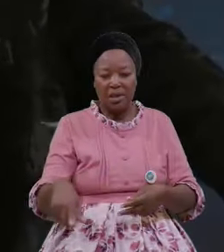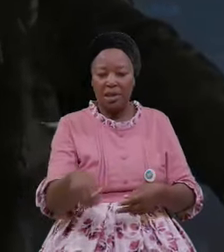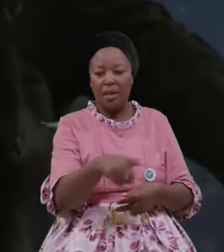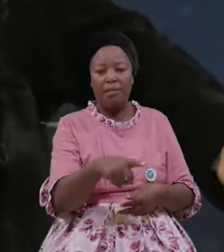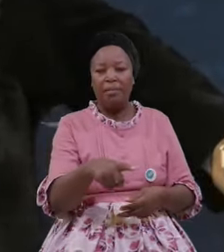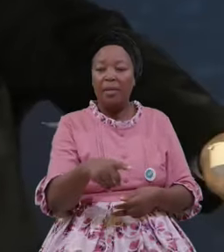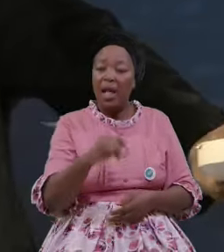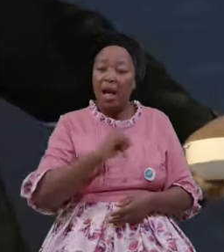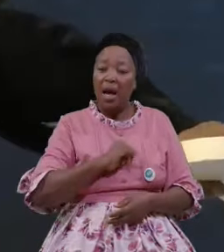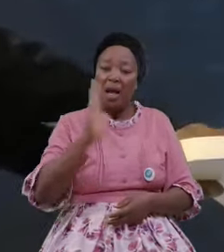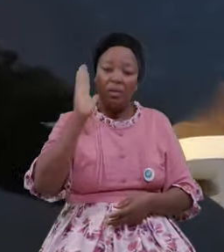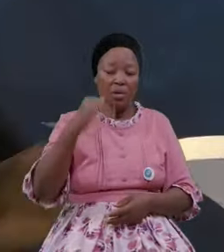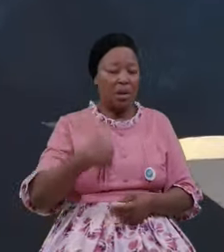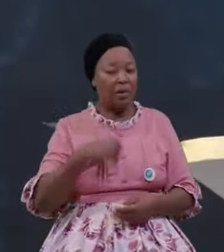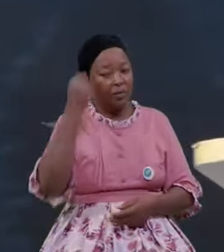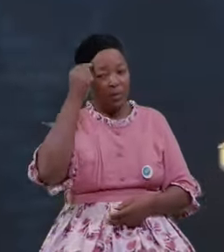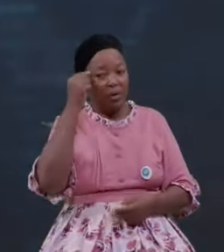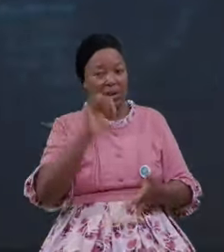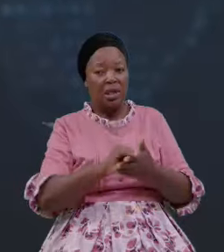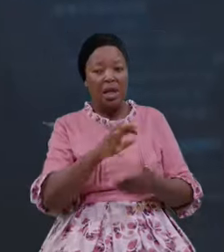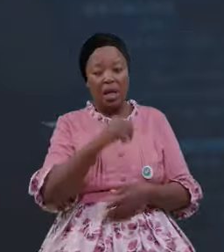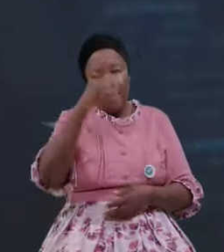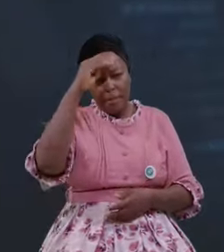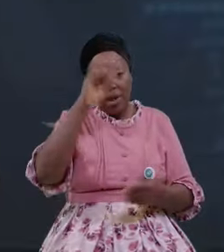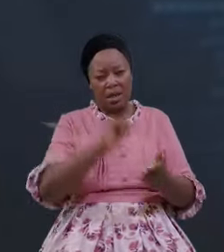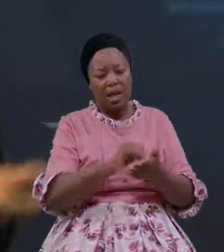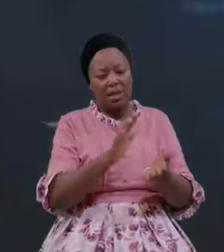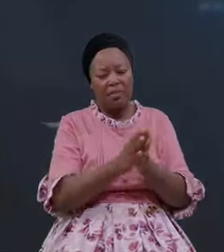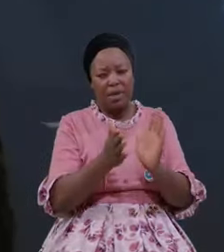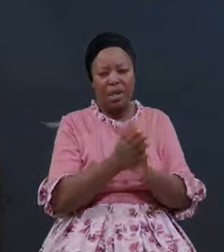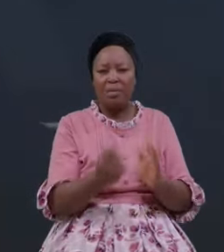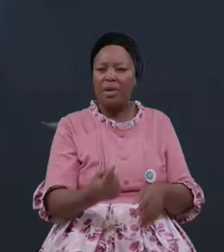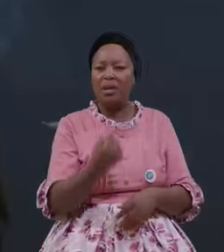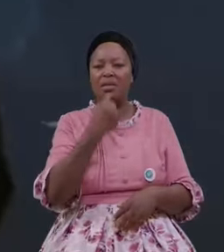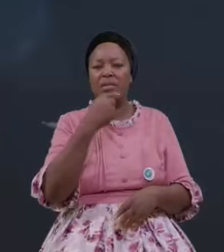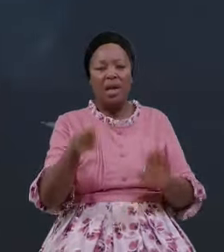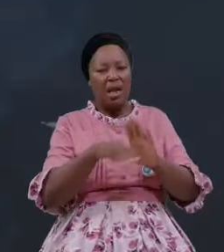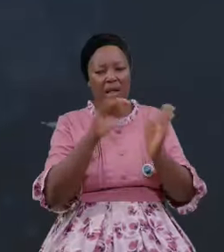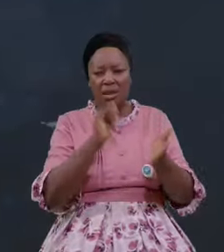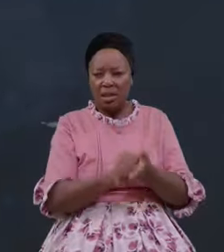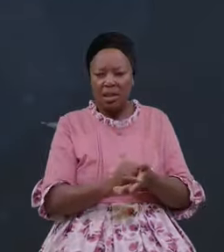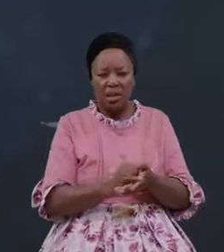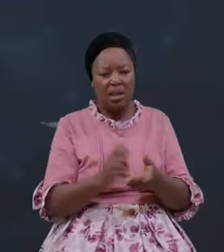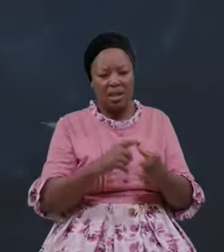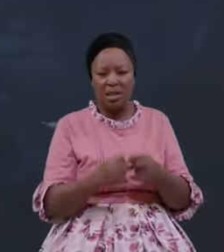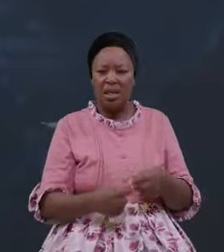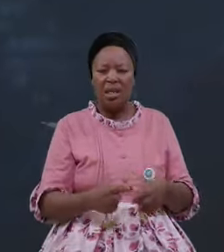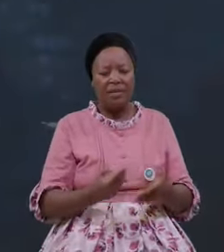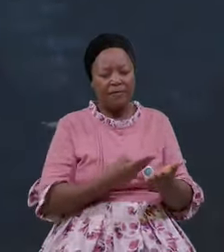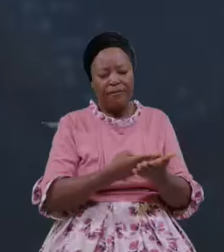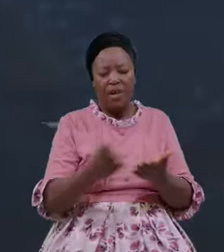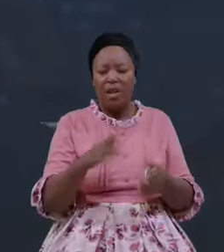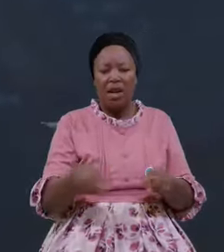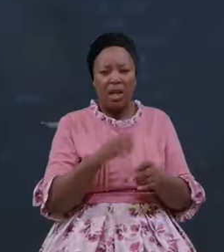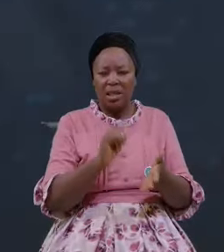man who became a disappointment like that, he described me to other people. I would have thought Jesus